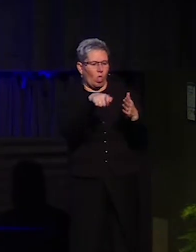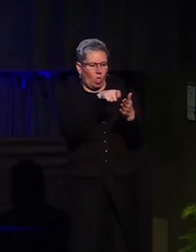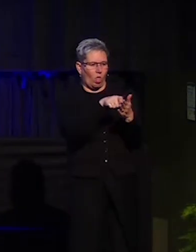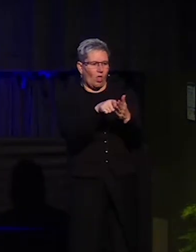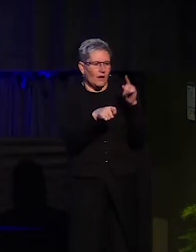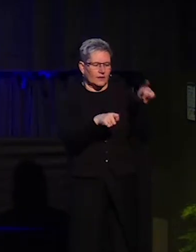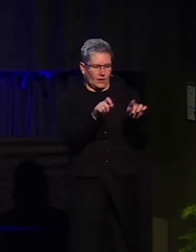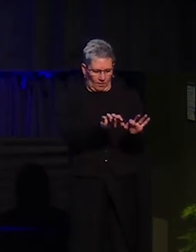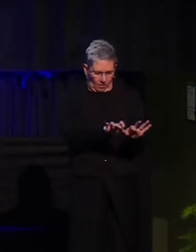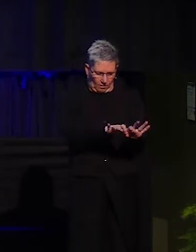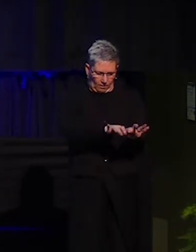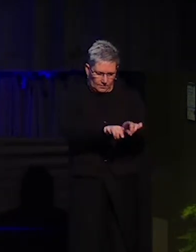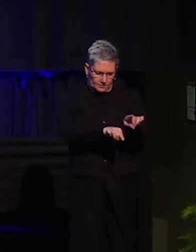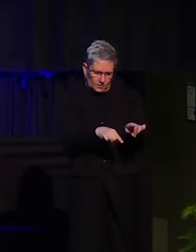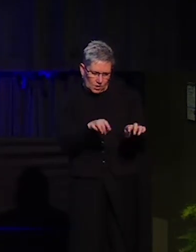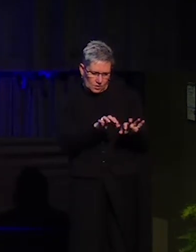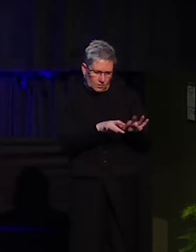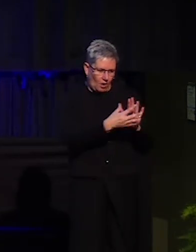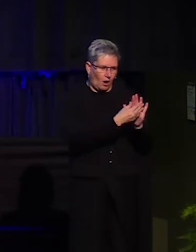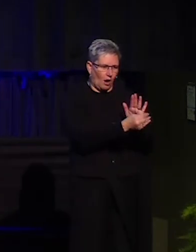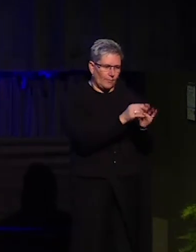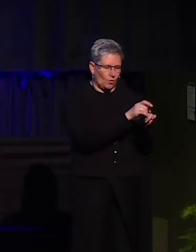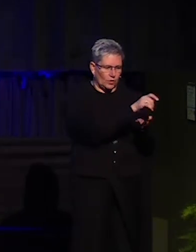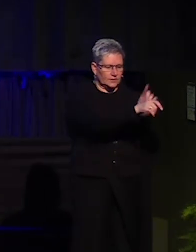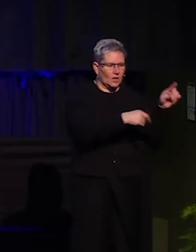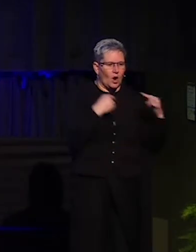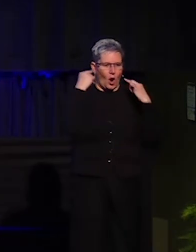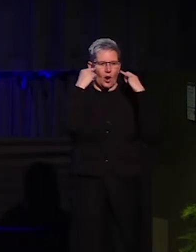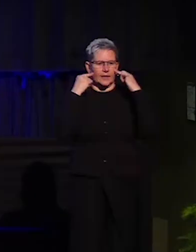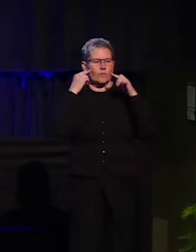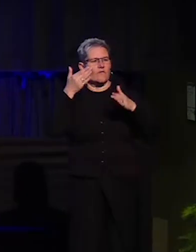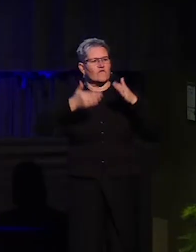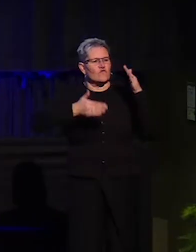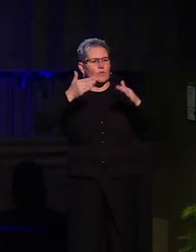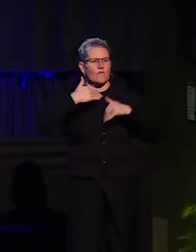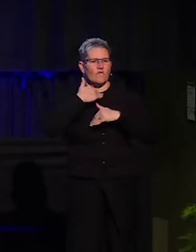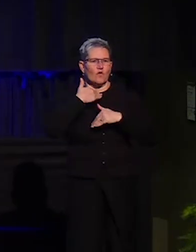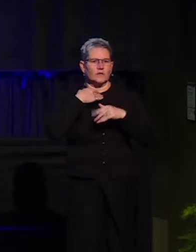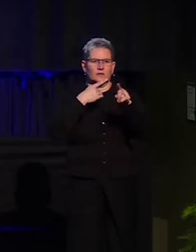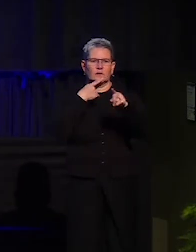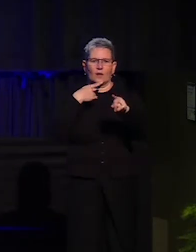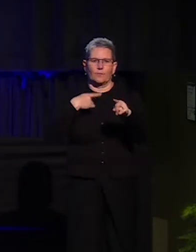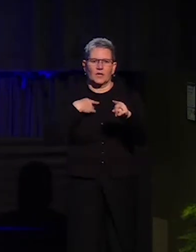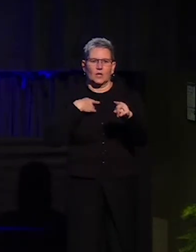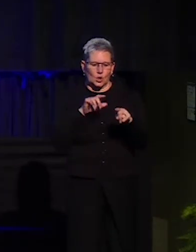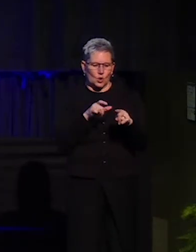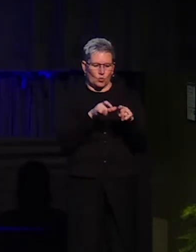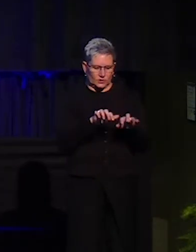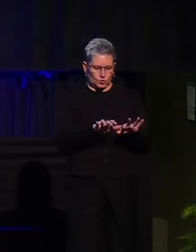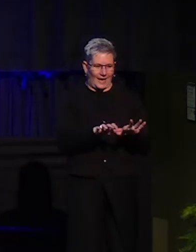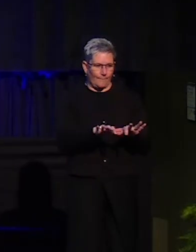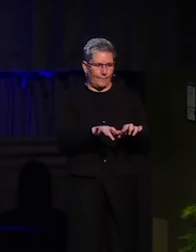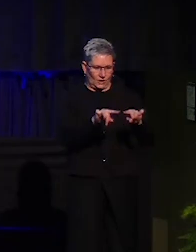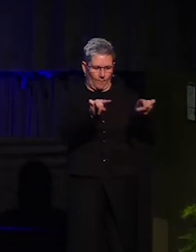funky image. And then there's an audio version where there's the robot voice giving you words to type into the